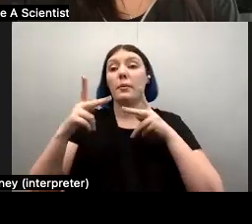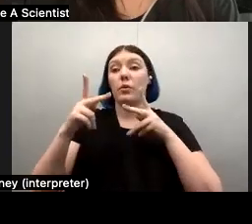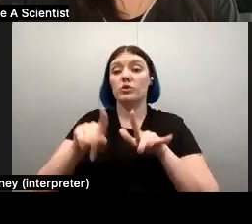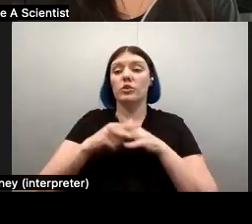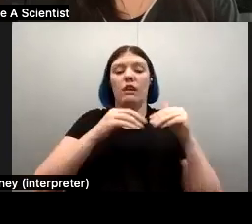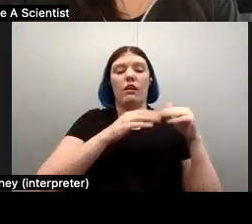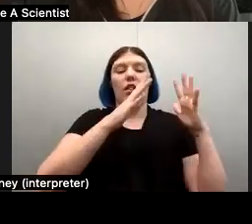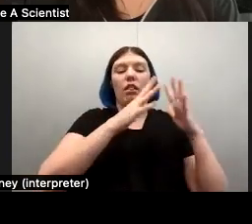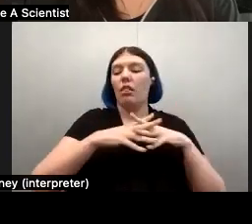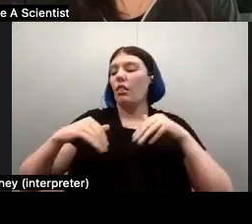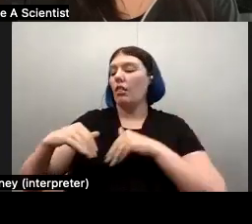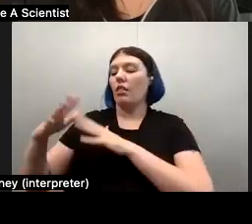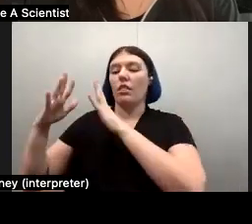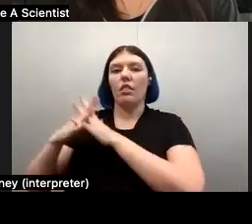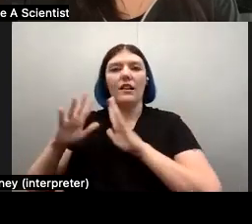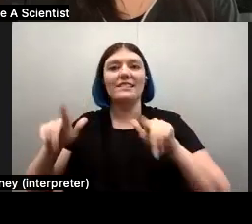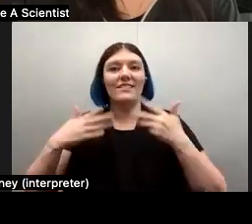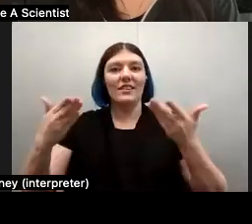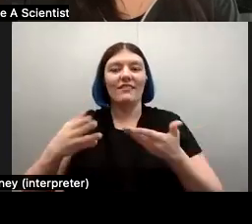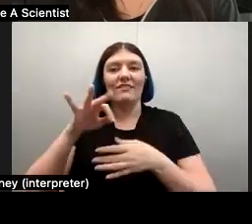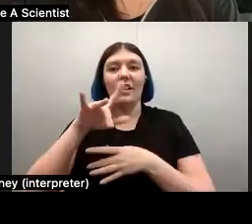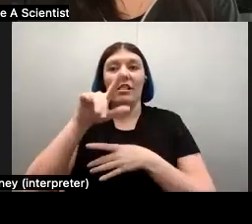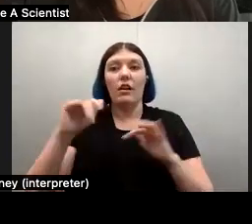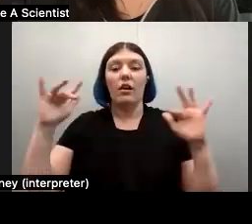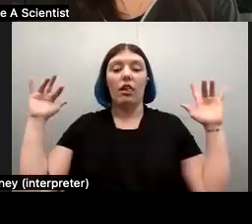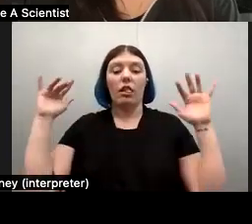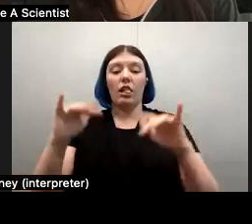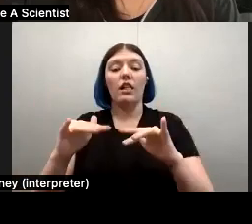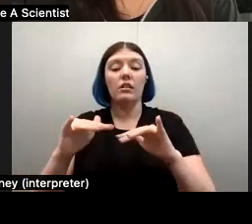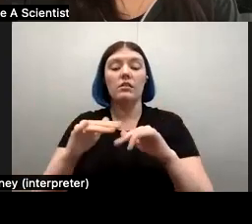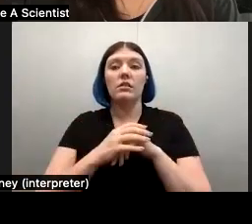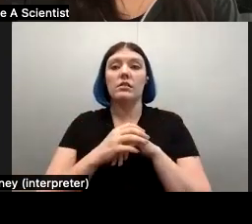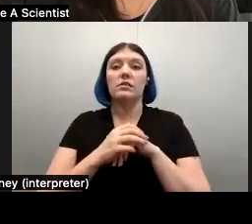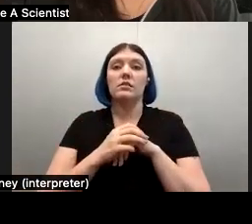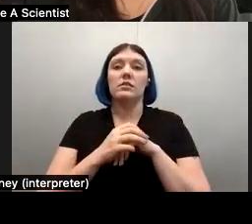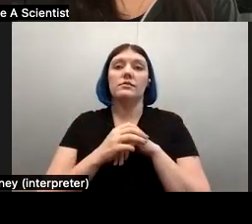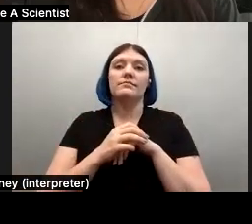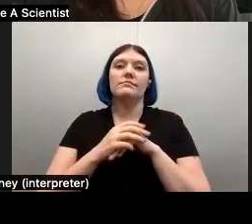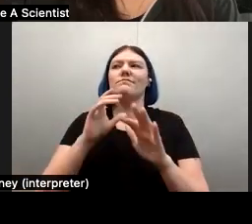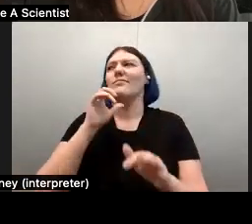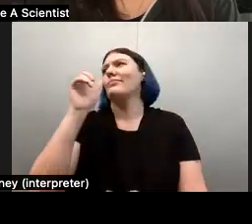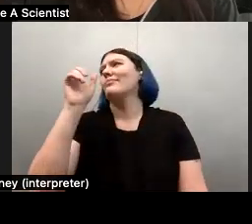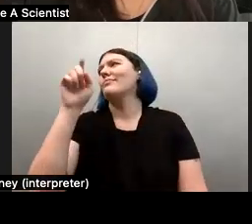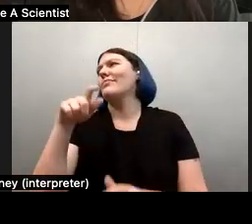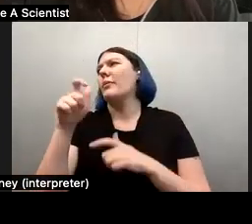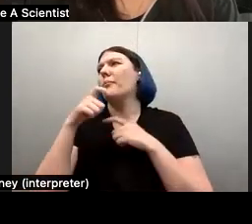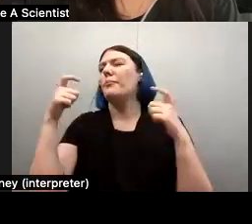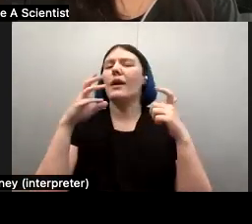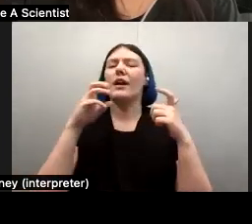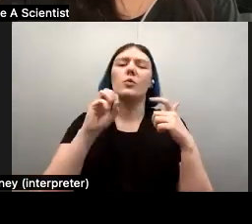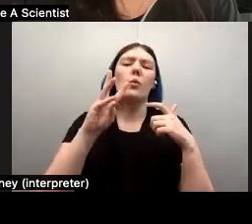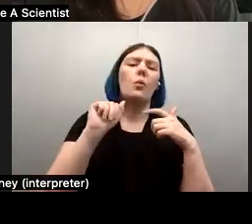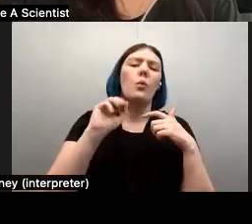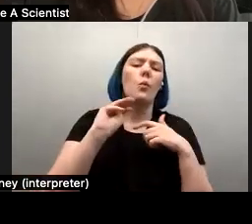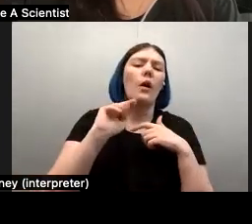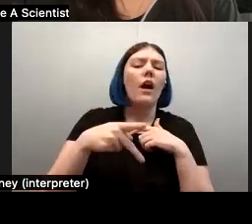Florida and southern Florida in large numbers, they said, we don't need this big swamp. We don't need this wetland. We don't need this